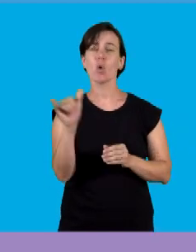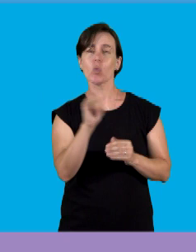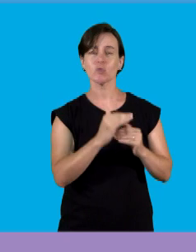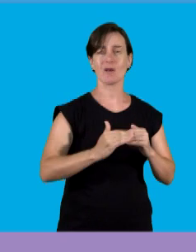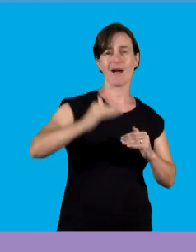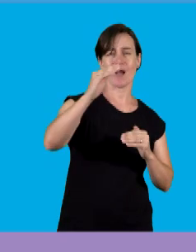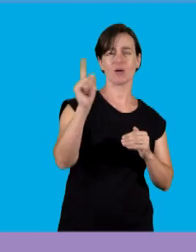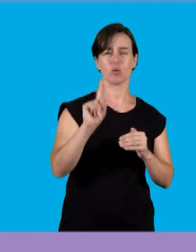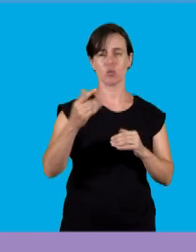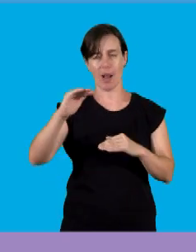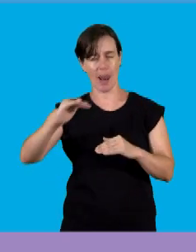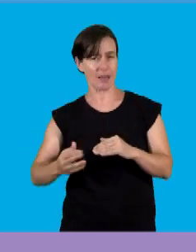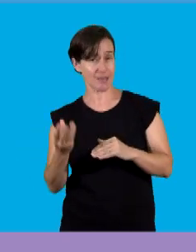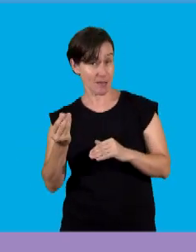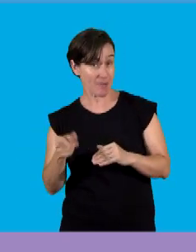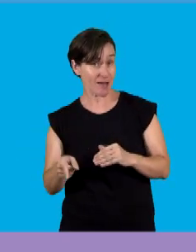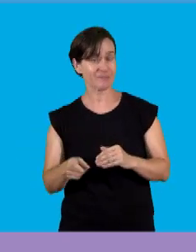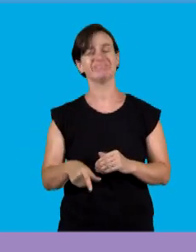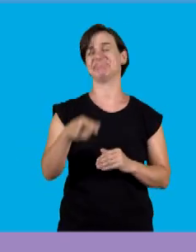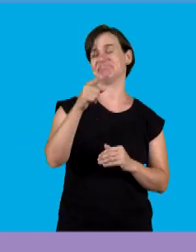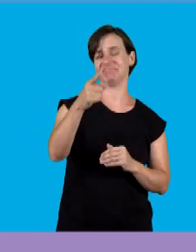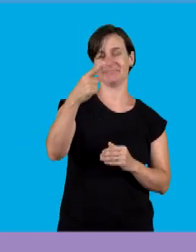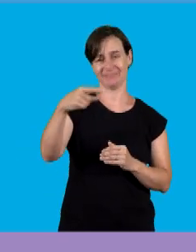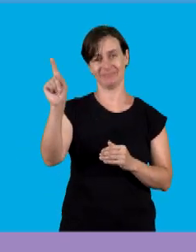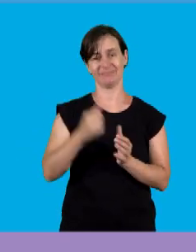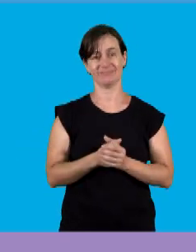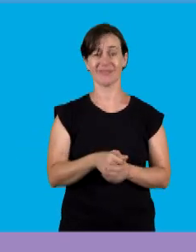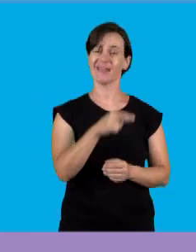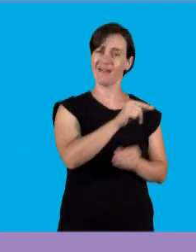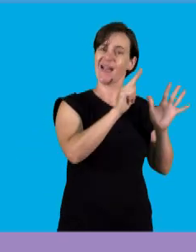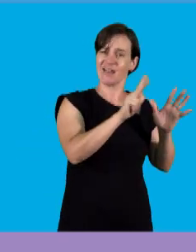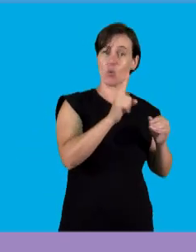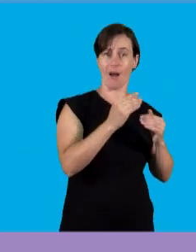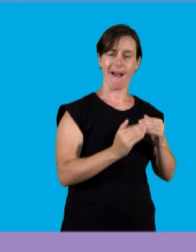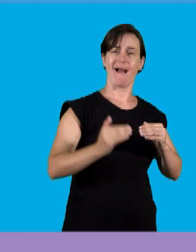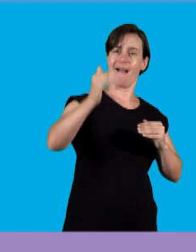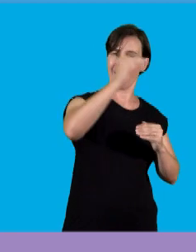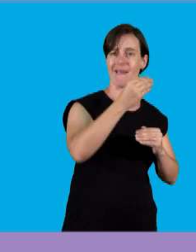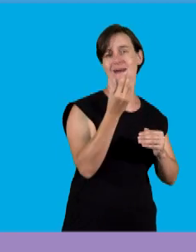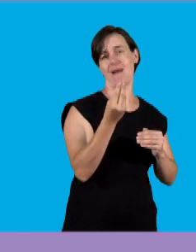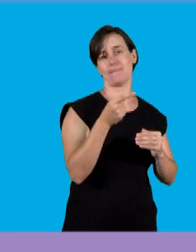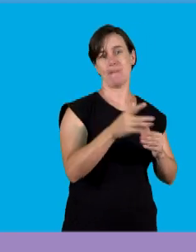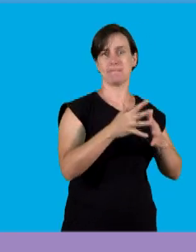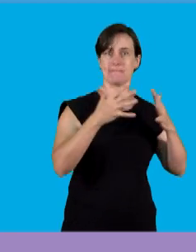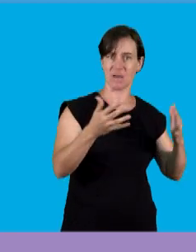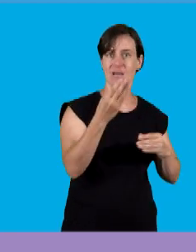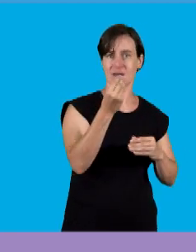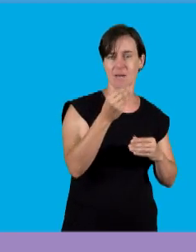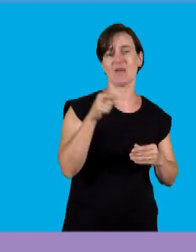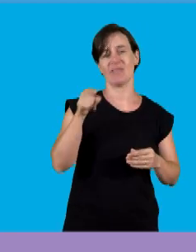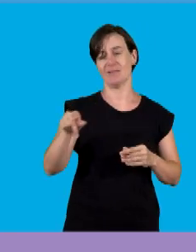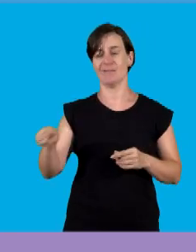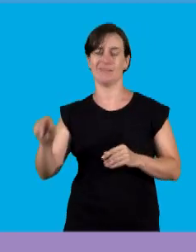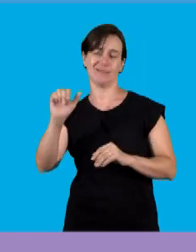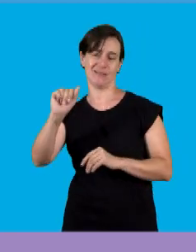is bigger and which one is smaller? Yes, you are correct. The 81 is bigger